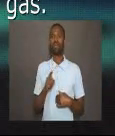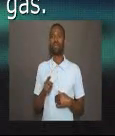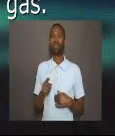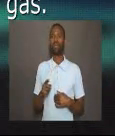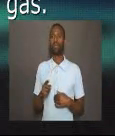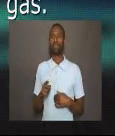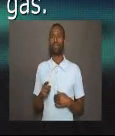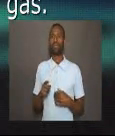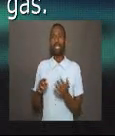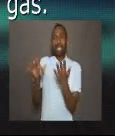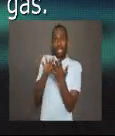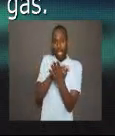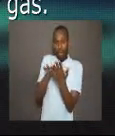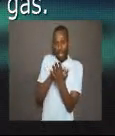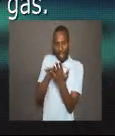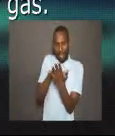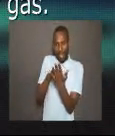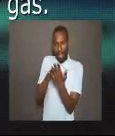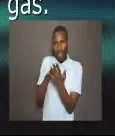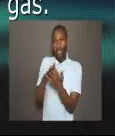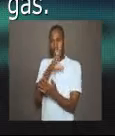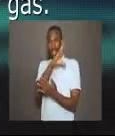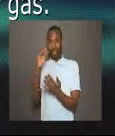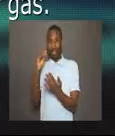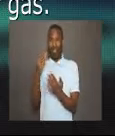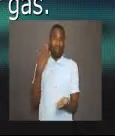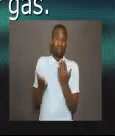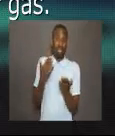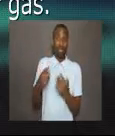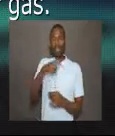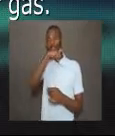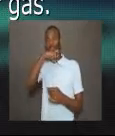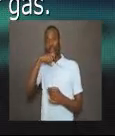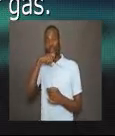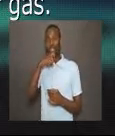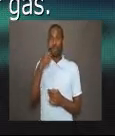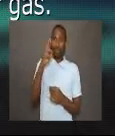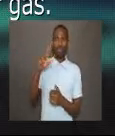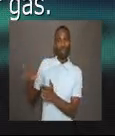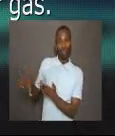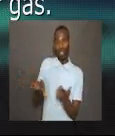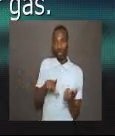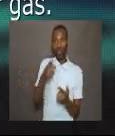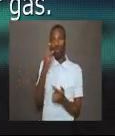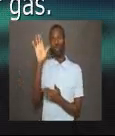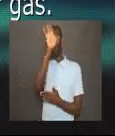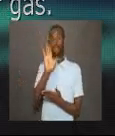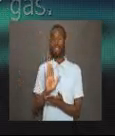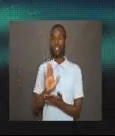of study and that may be a solid, liquid, or